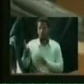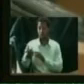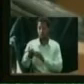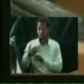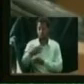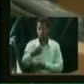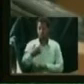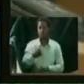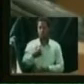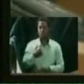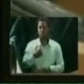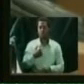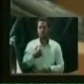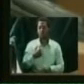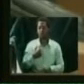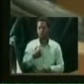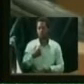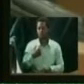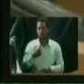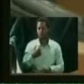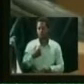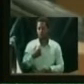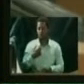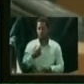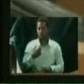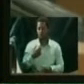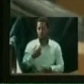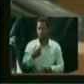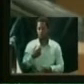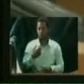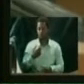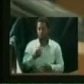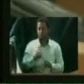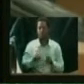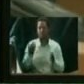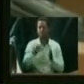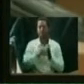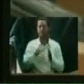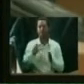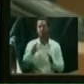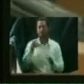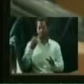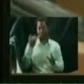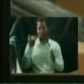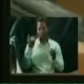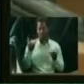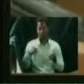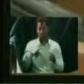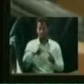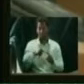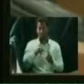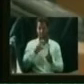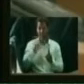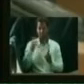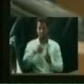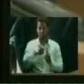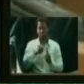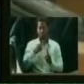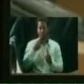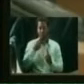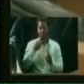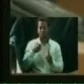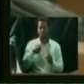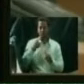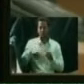through the right way, otherwise they're not going to get the money. So, but again, this issue is beyond